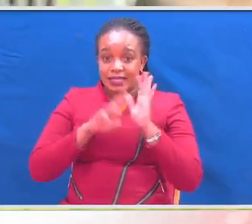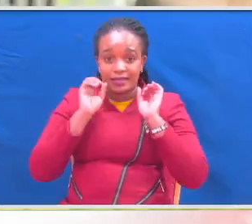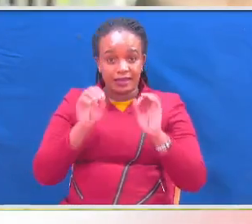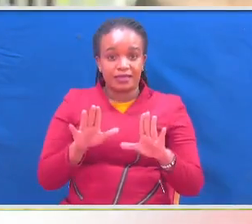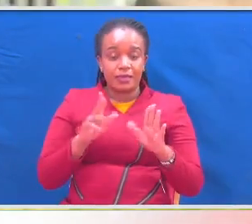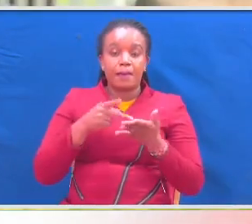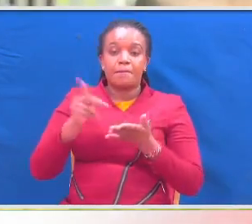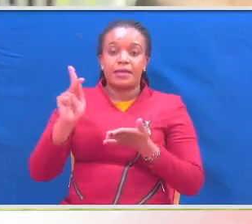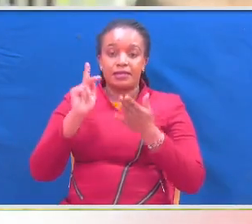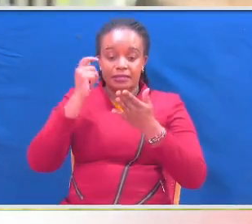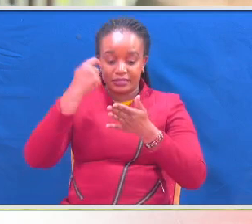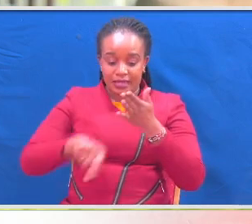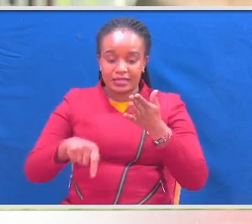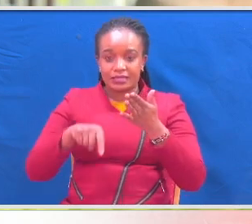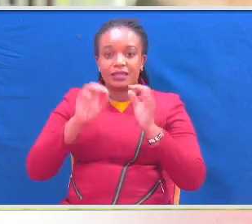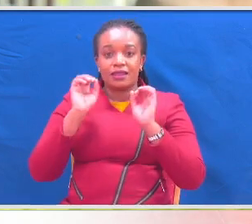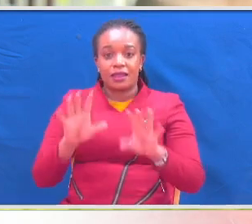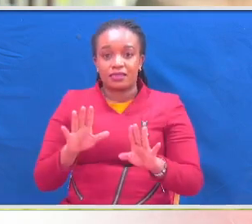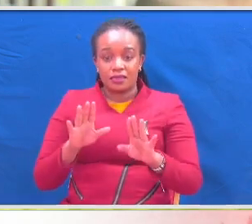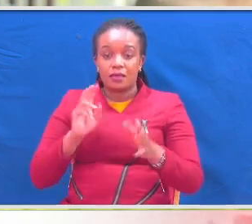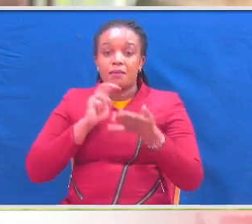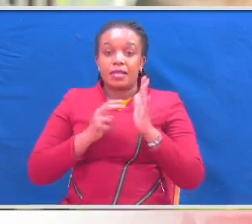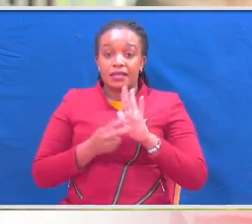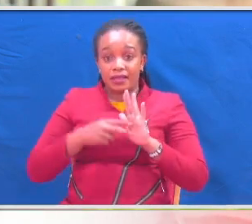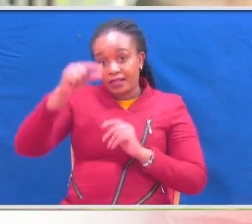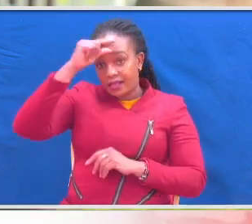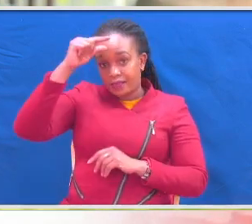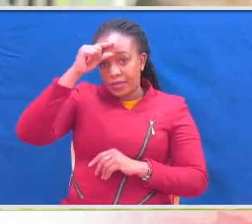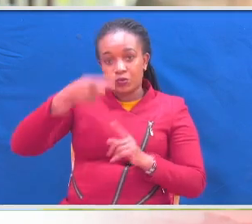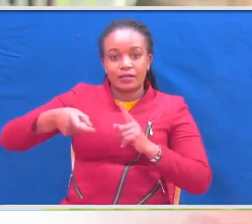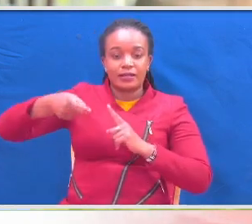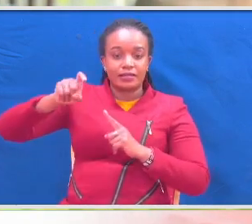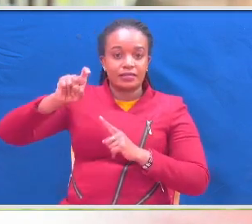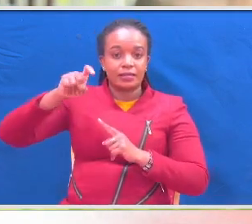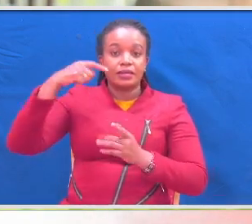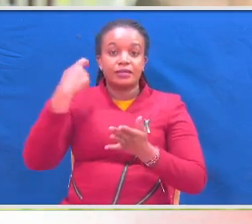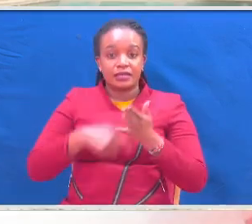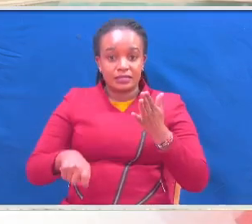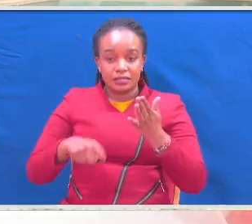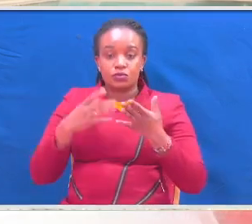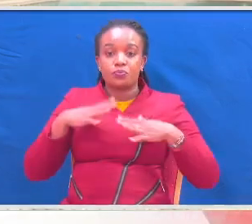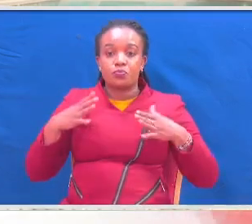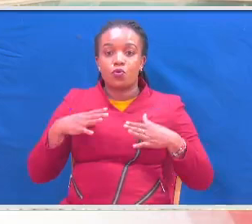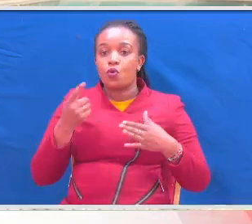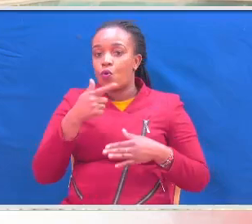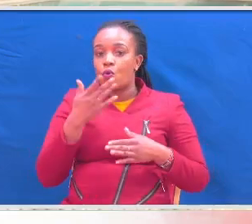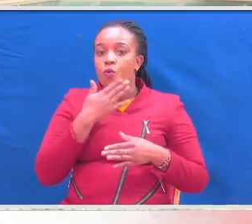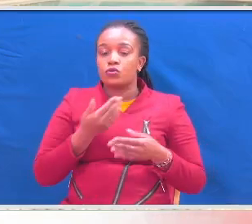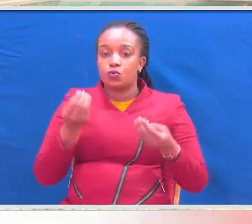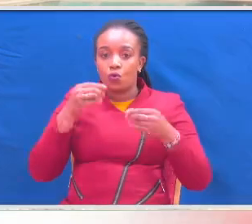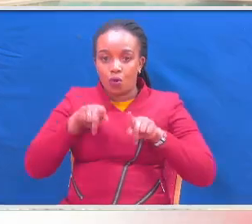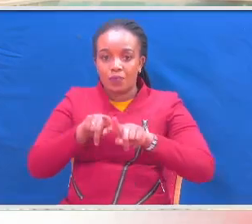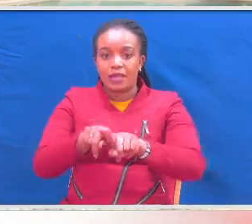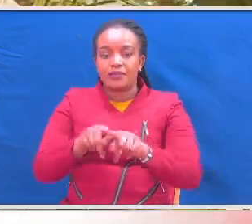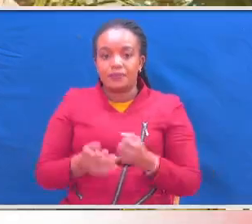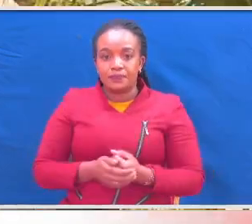And in this way, the government is forced to increase taxes to the people who want to comply. The relevant regulatory bodies